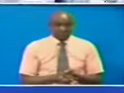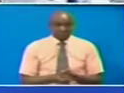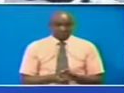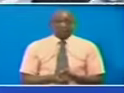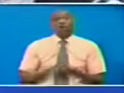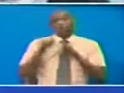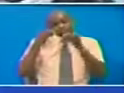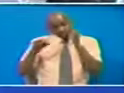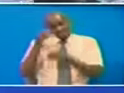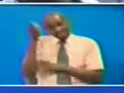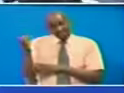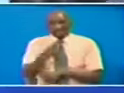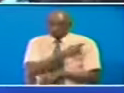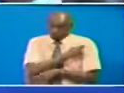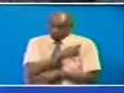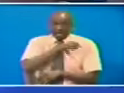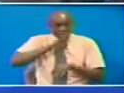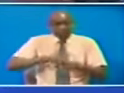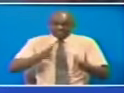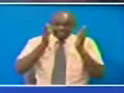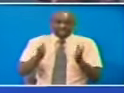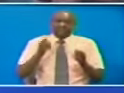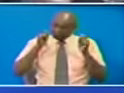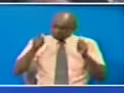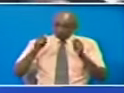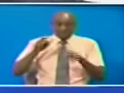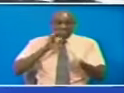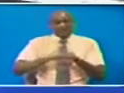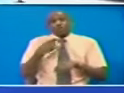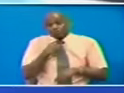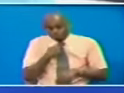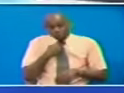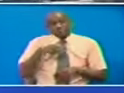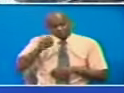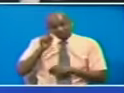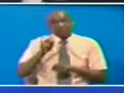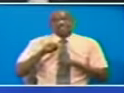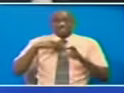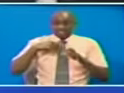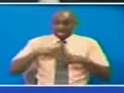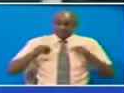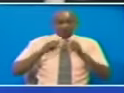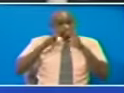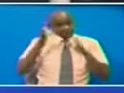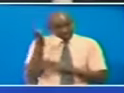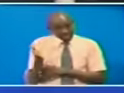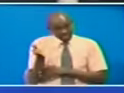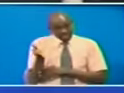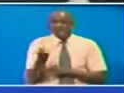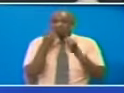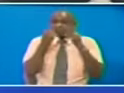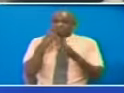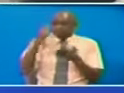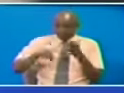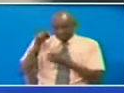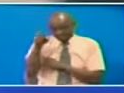In Busia, doctors took to the streets as their union officials sought a solution at Afia House. Sources tell KTN